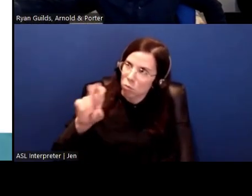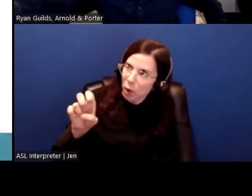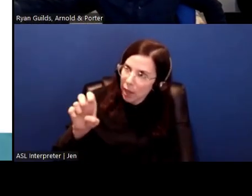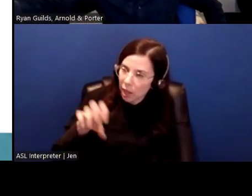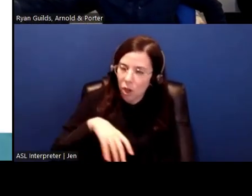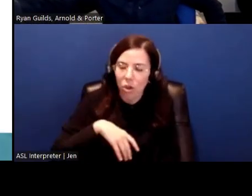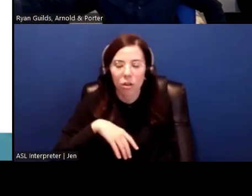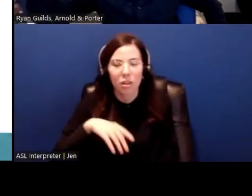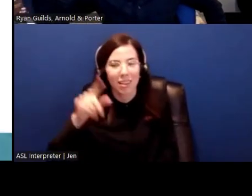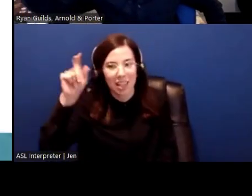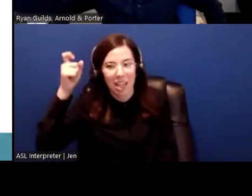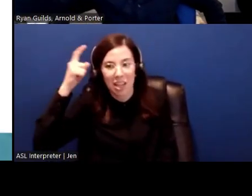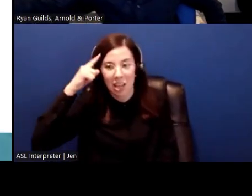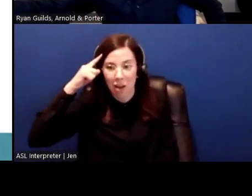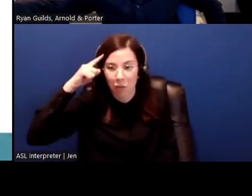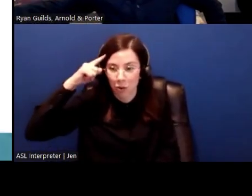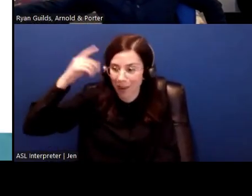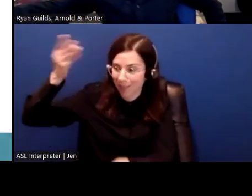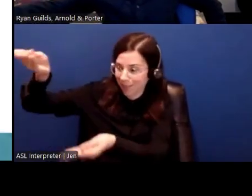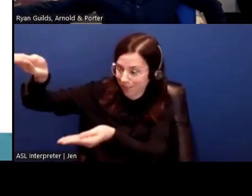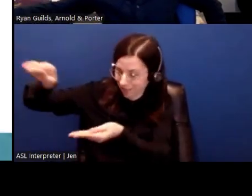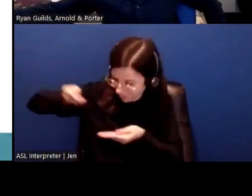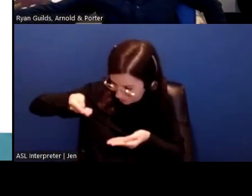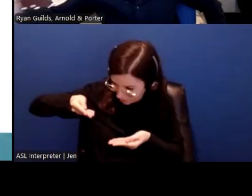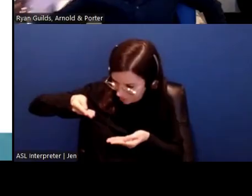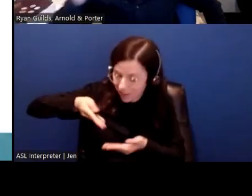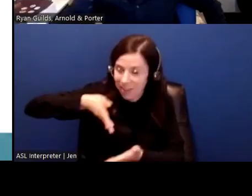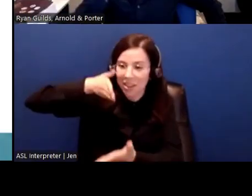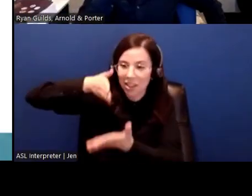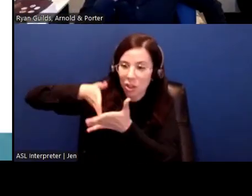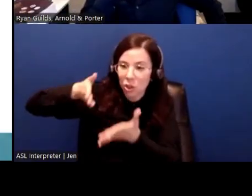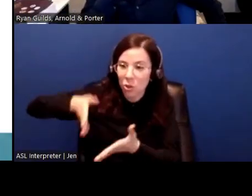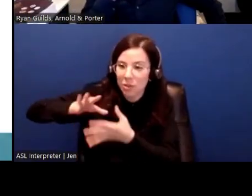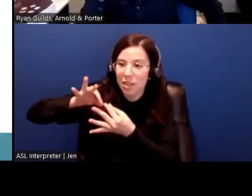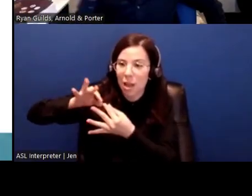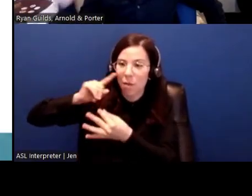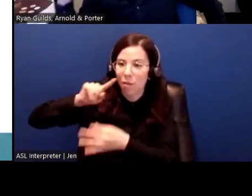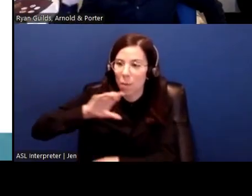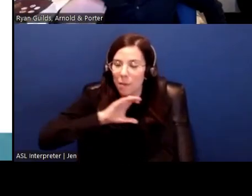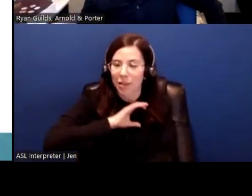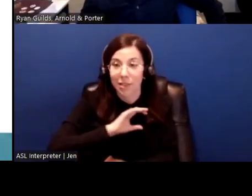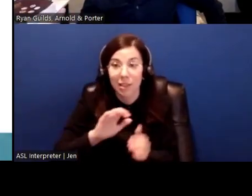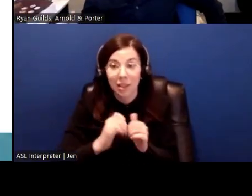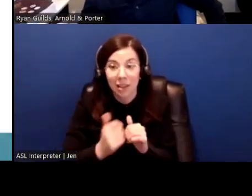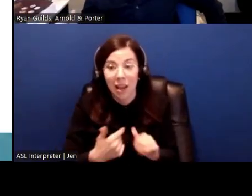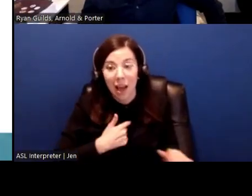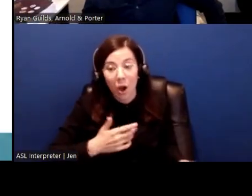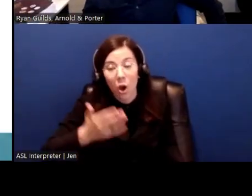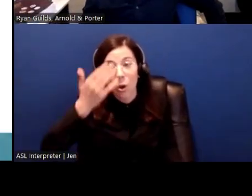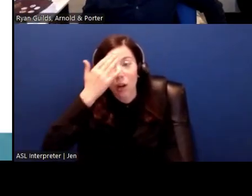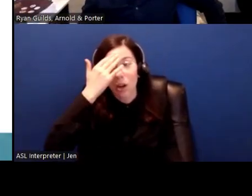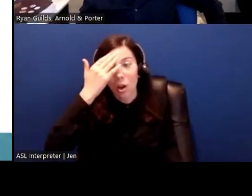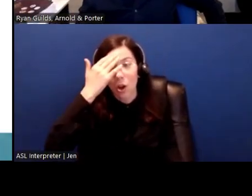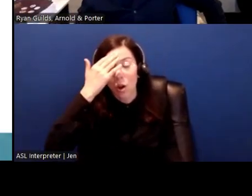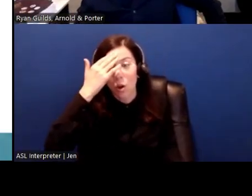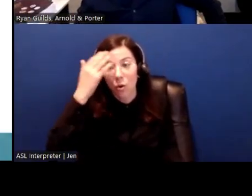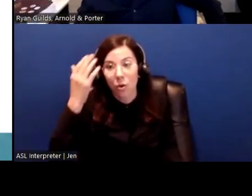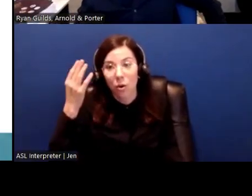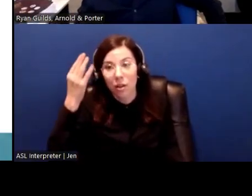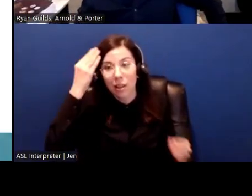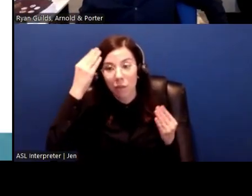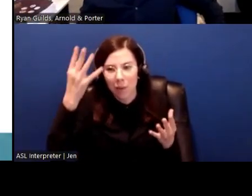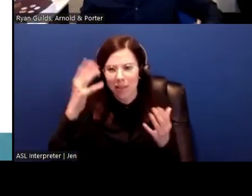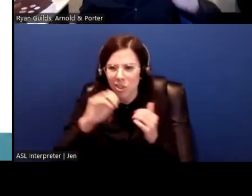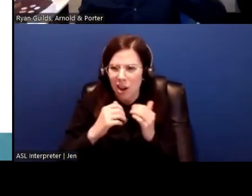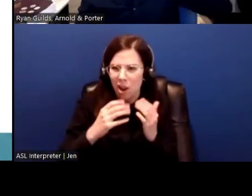affirmatively handing me the accused statement to police. Now, how do I learn of the information, and how do I learn